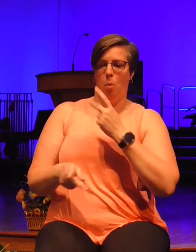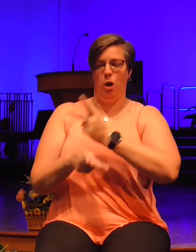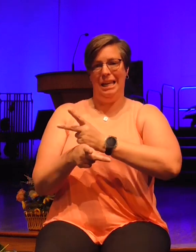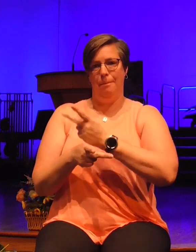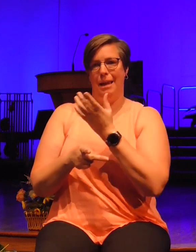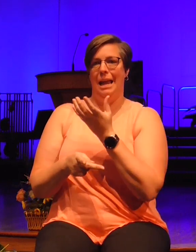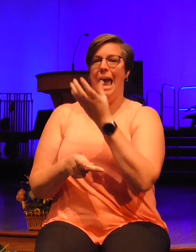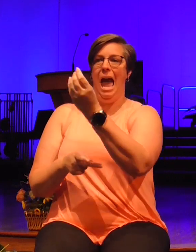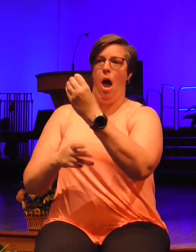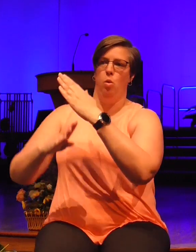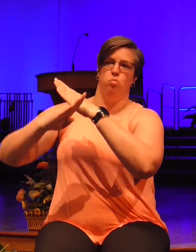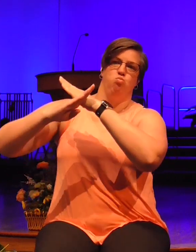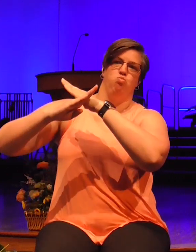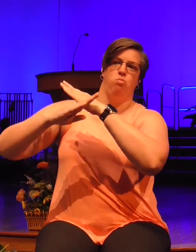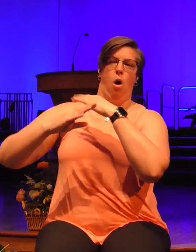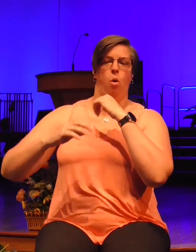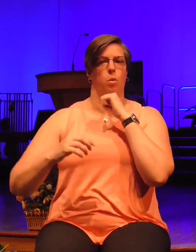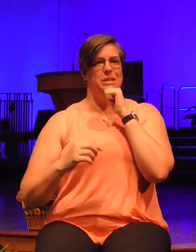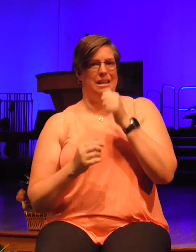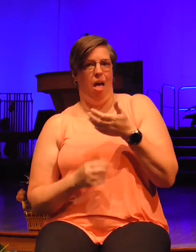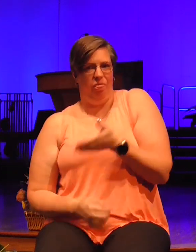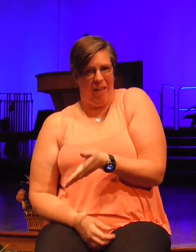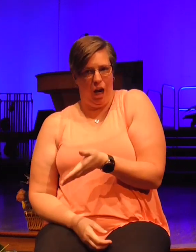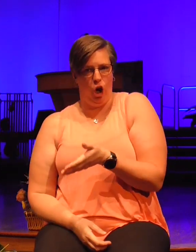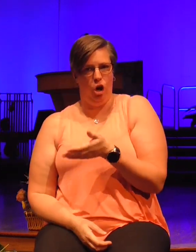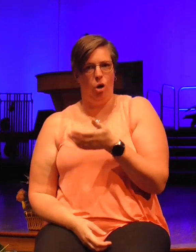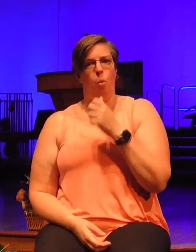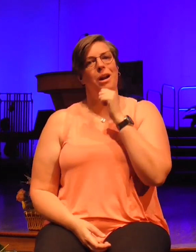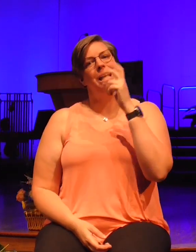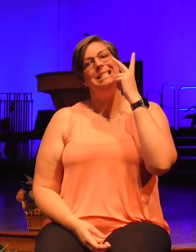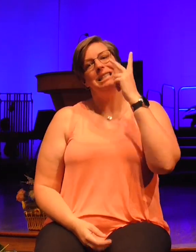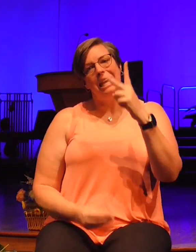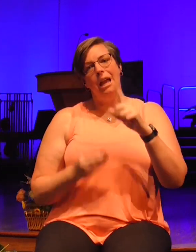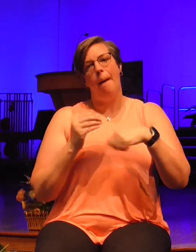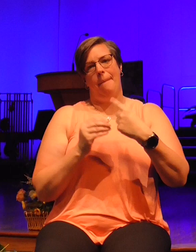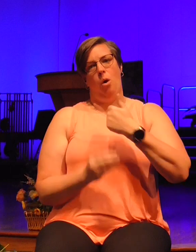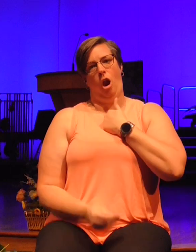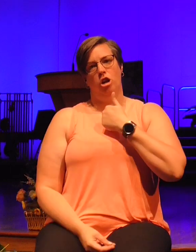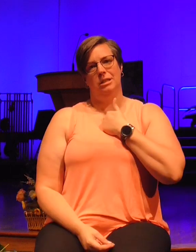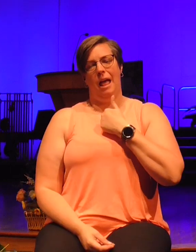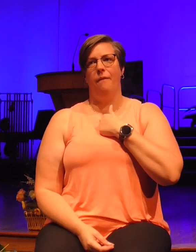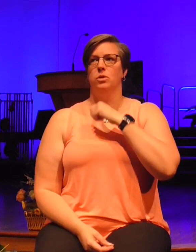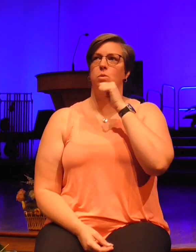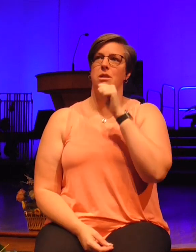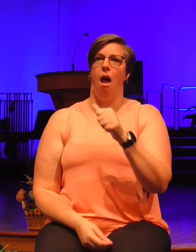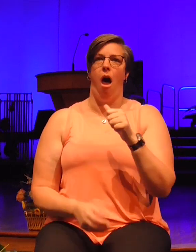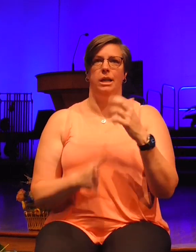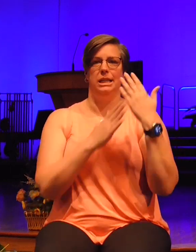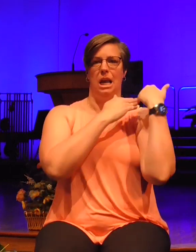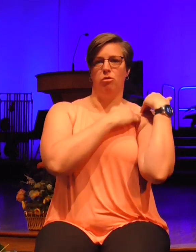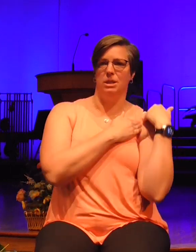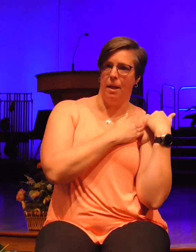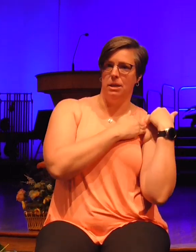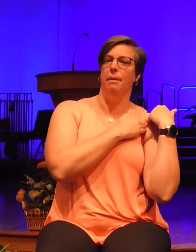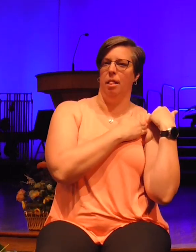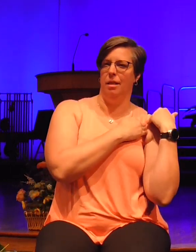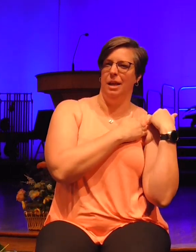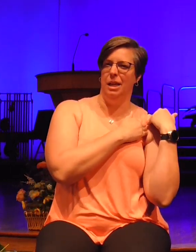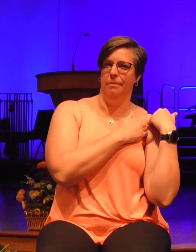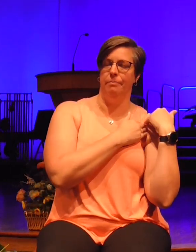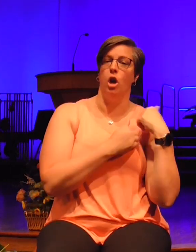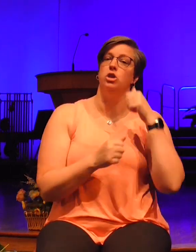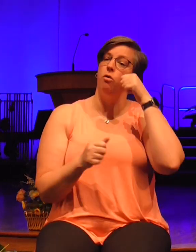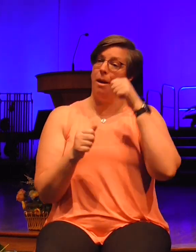what we're trying to pretend isn't there, what we're not seeing about ourselves, what we're not taking responsibility for. Remember, the